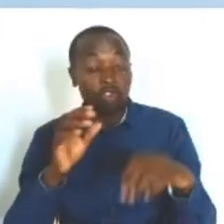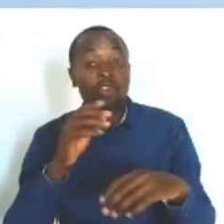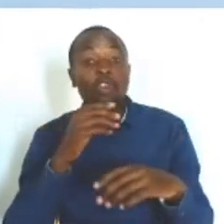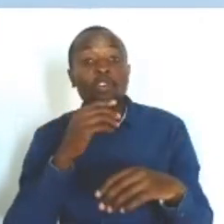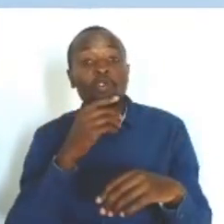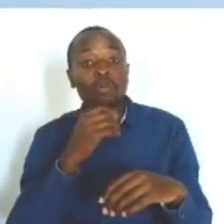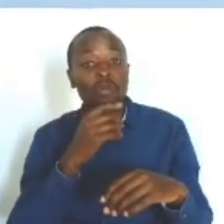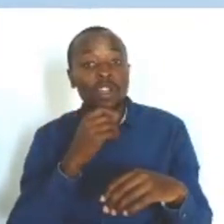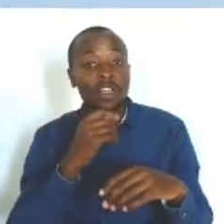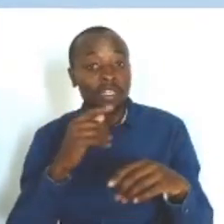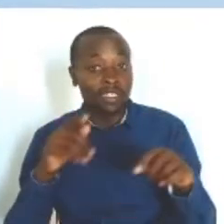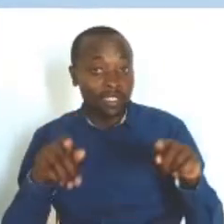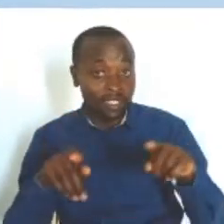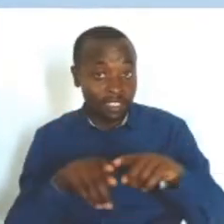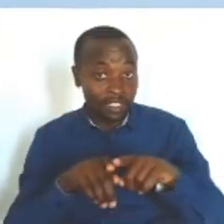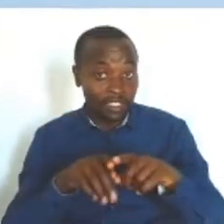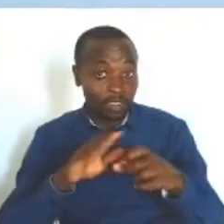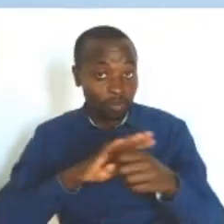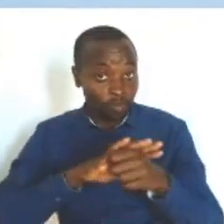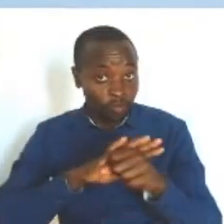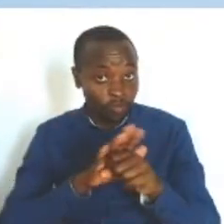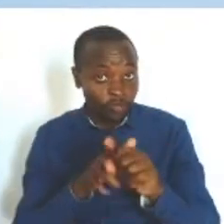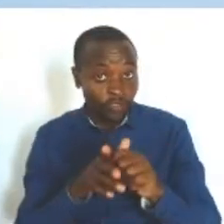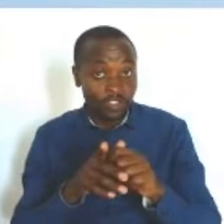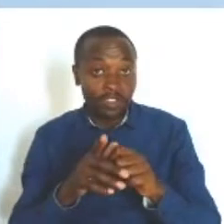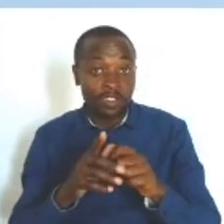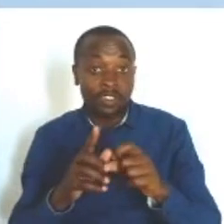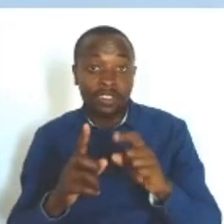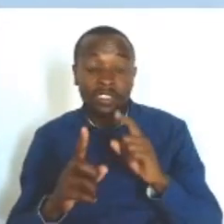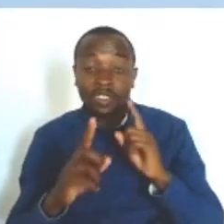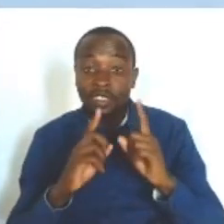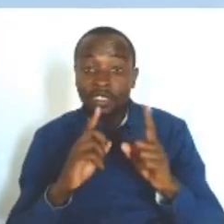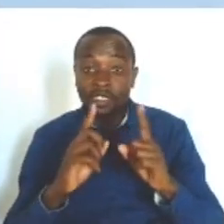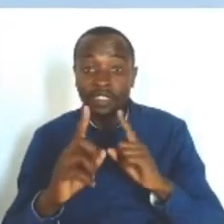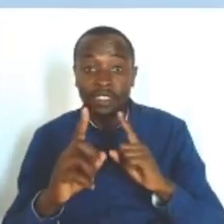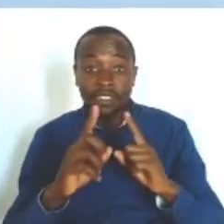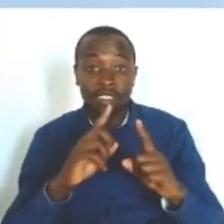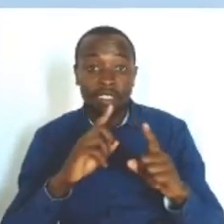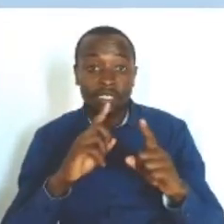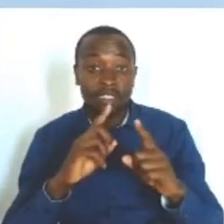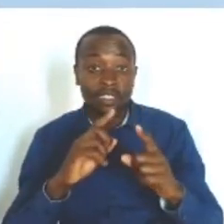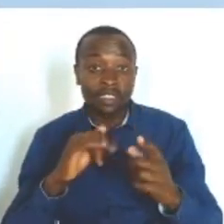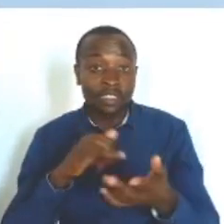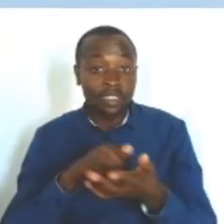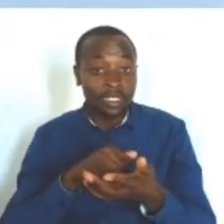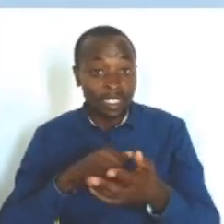COVID-19 is still a matter of discussion because it was an animal